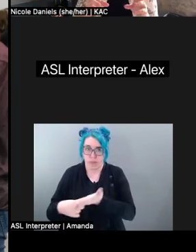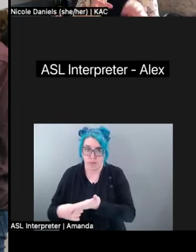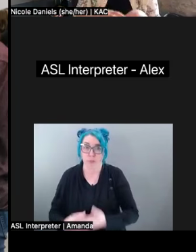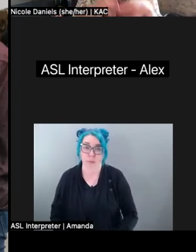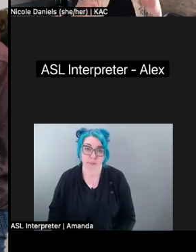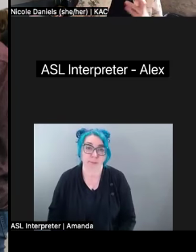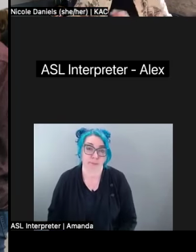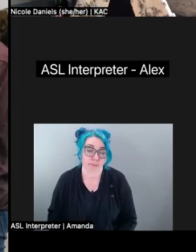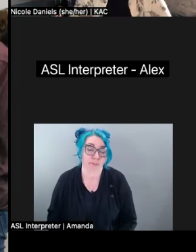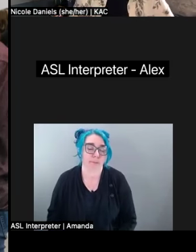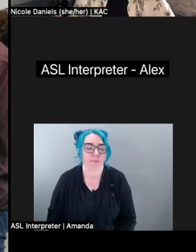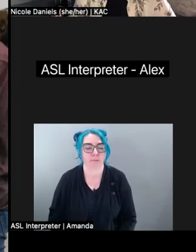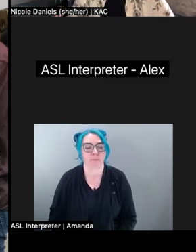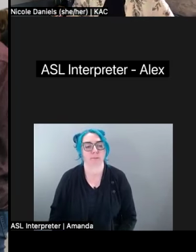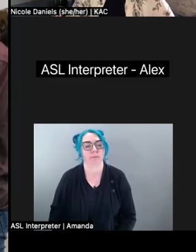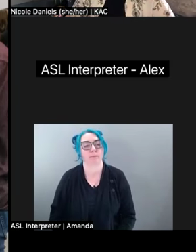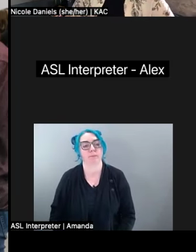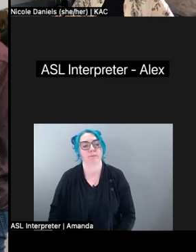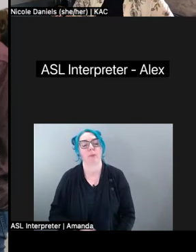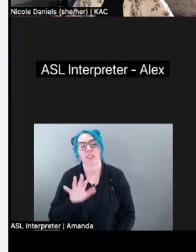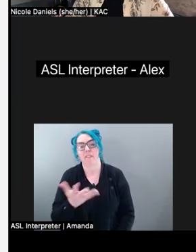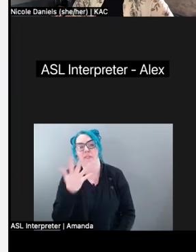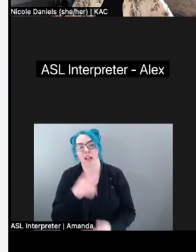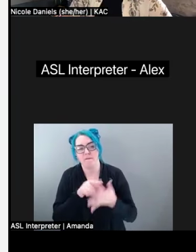we're discussing and assessing the applications.